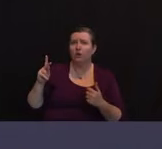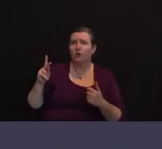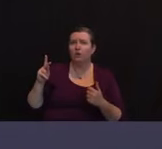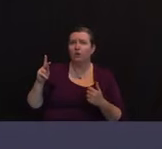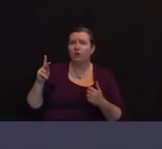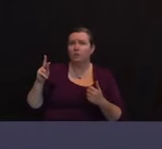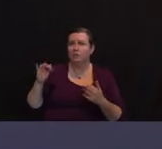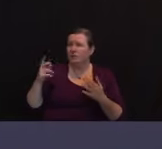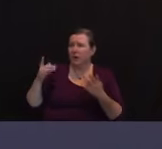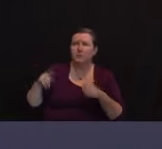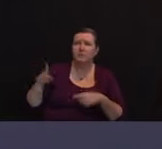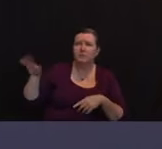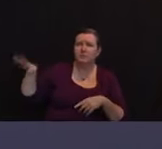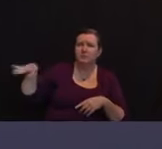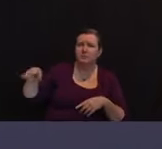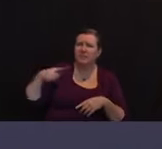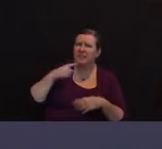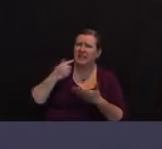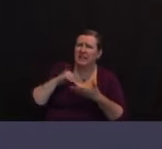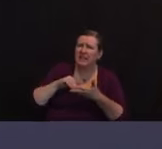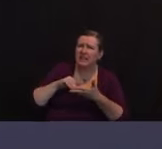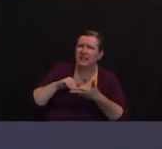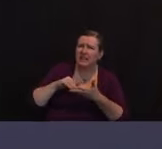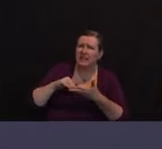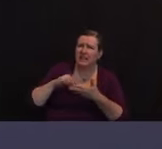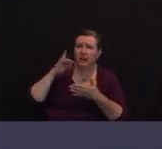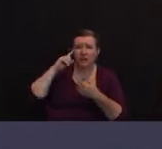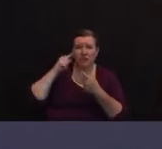this differently, or Pat or Eddie, tell me,